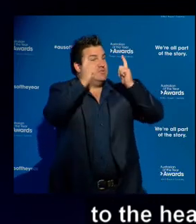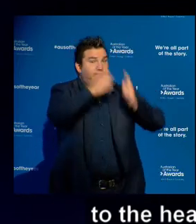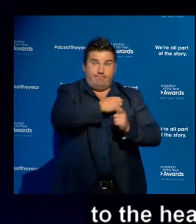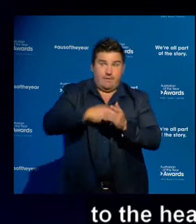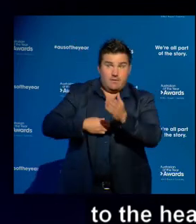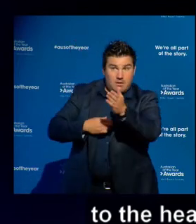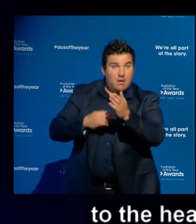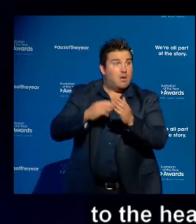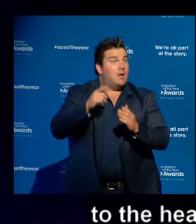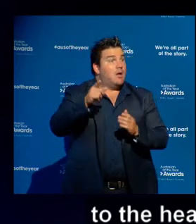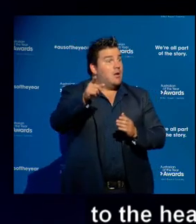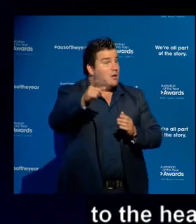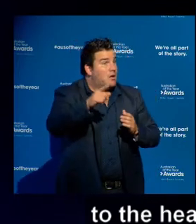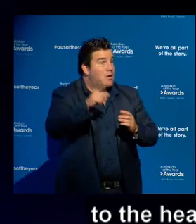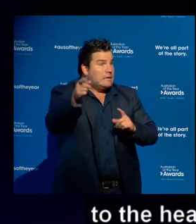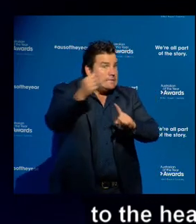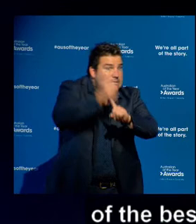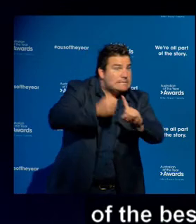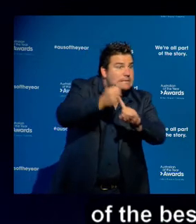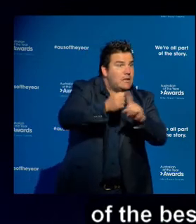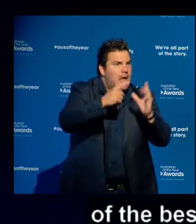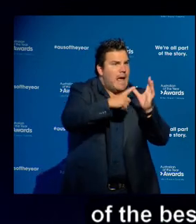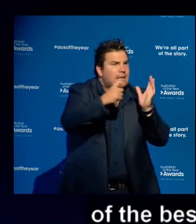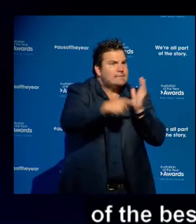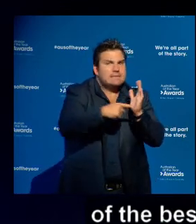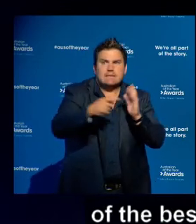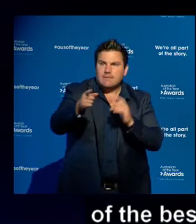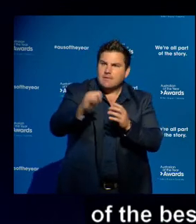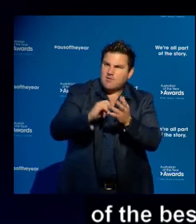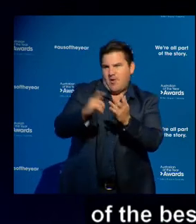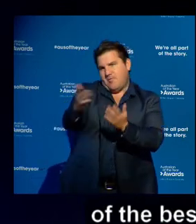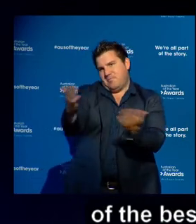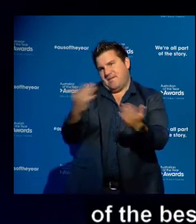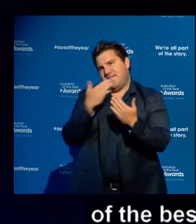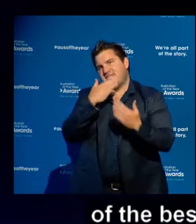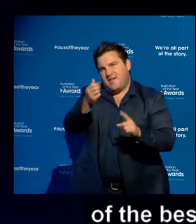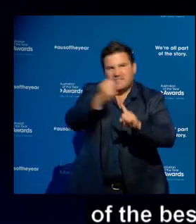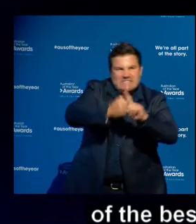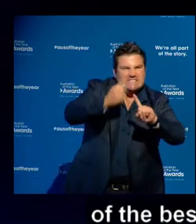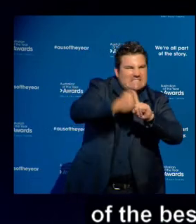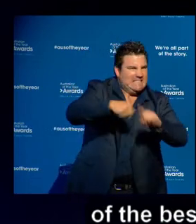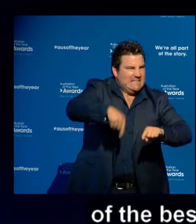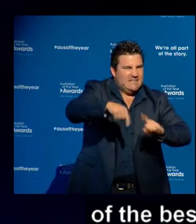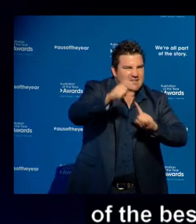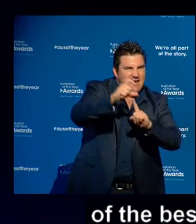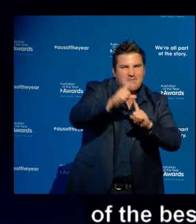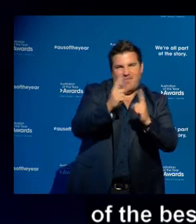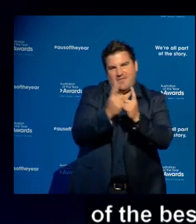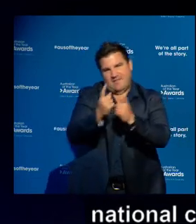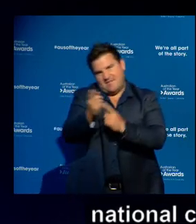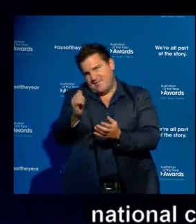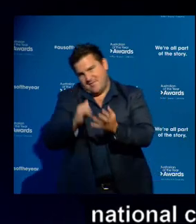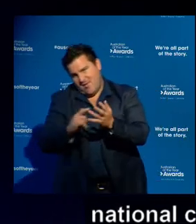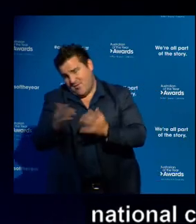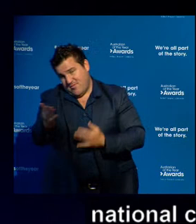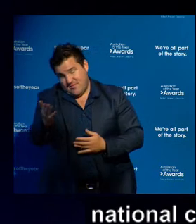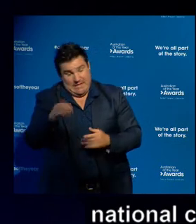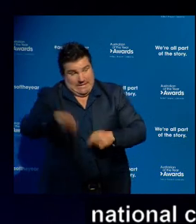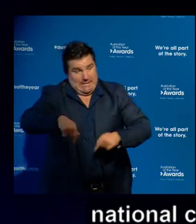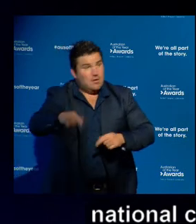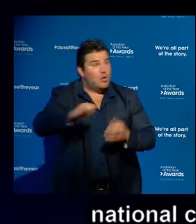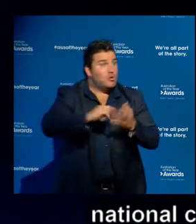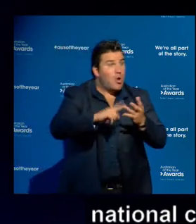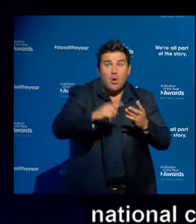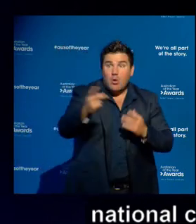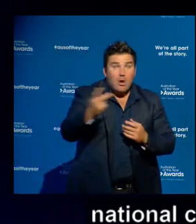in the National Cabinet even advocating for statehood during the discussions around pandemic. And we have